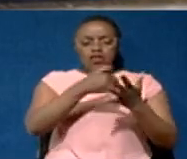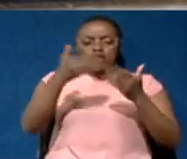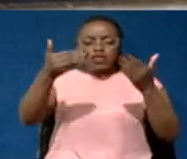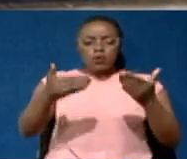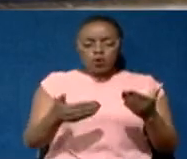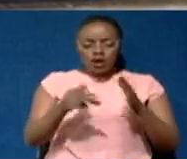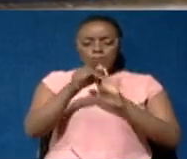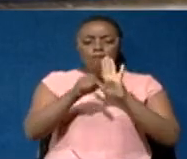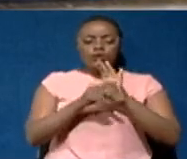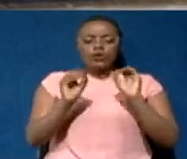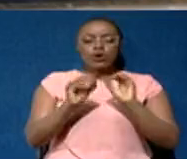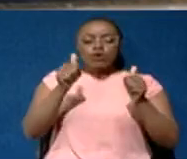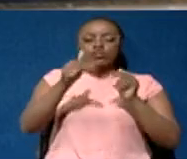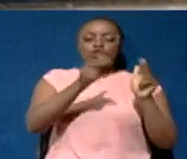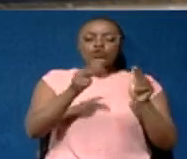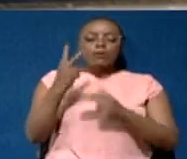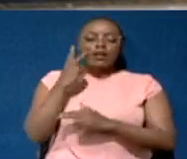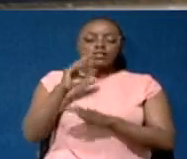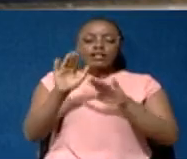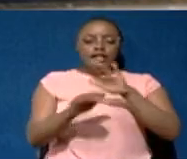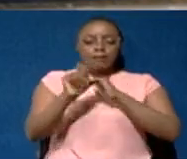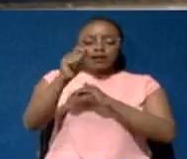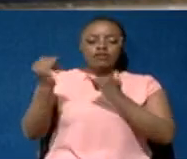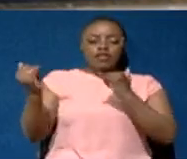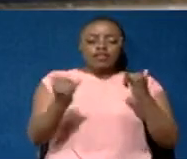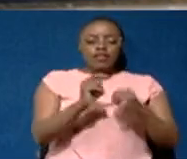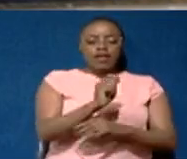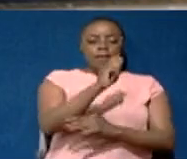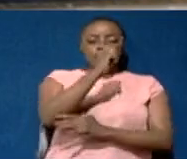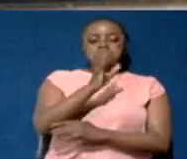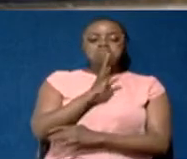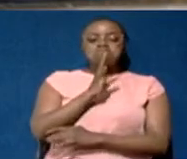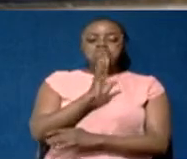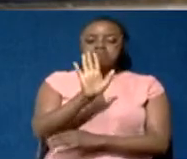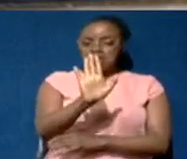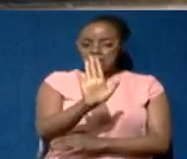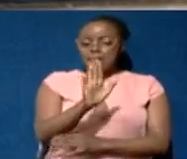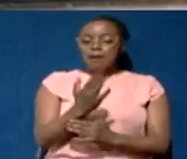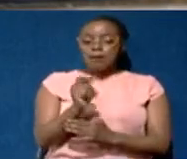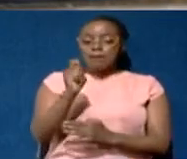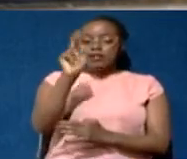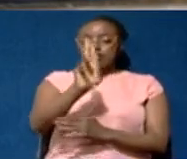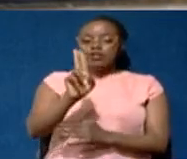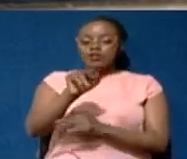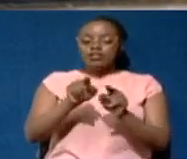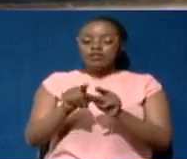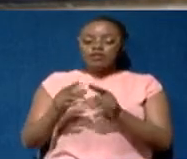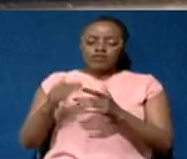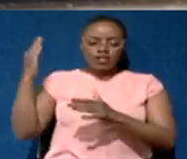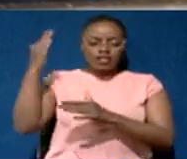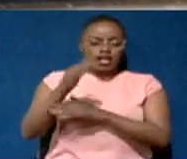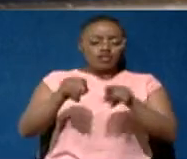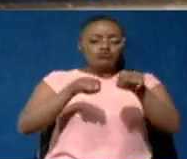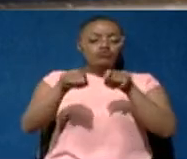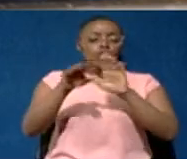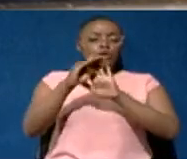welcoming protocols that would normally see the deputy president invite the president to make his address. President Kenyatta instead took direct control